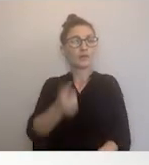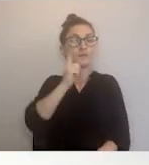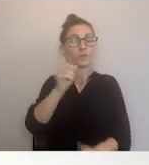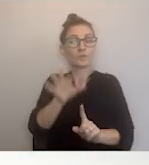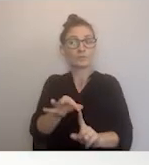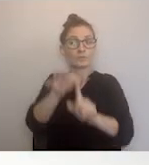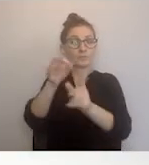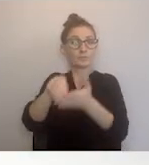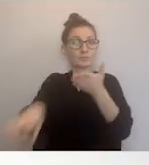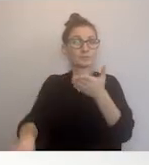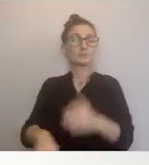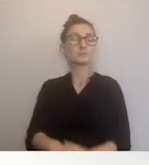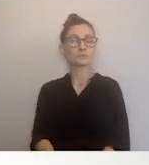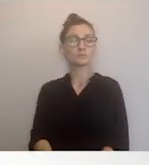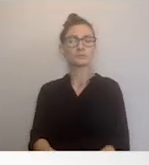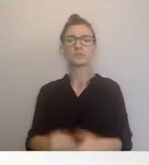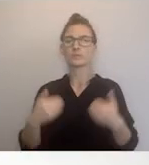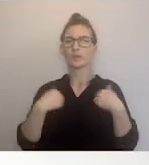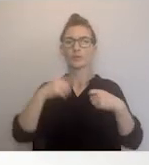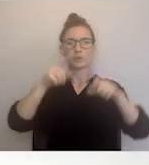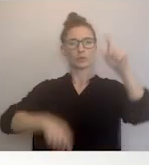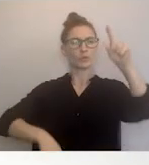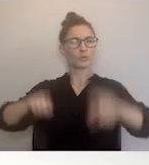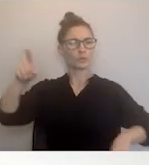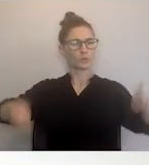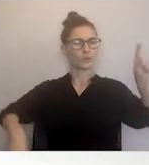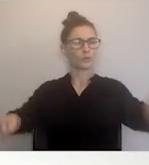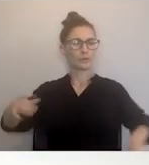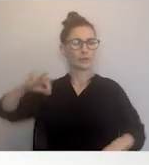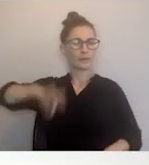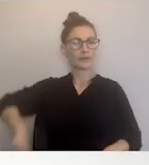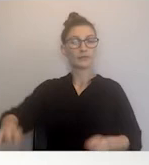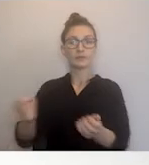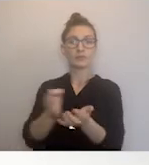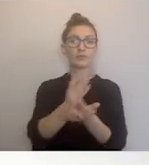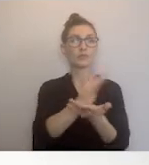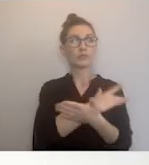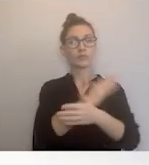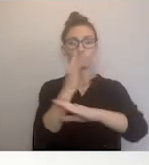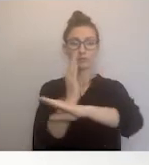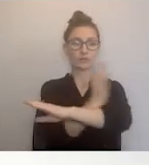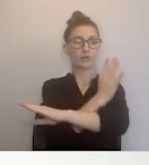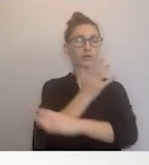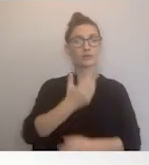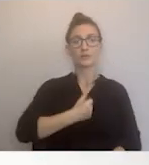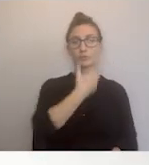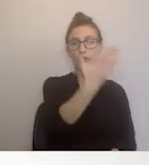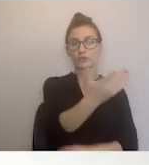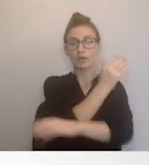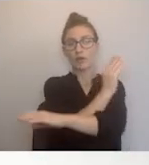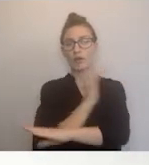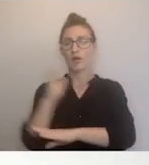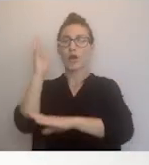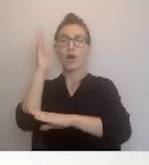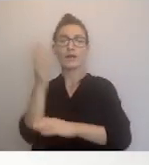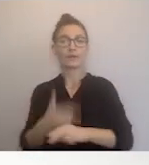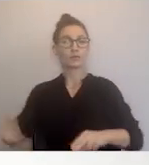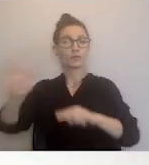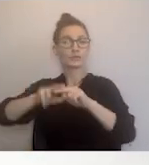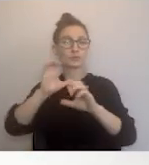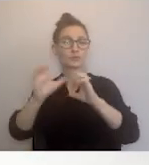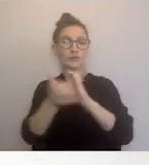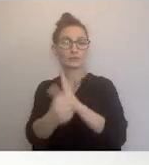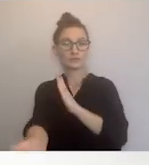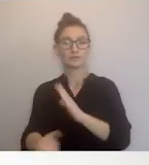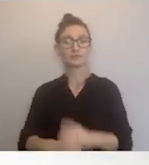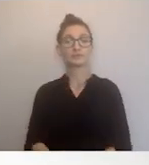for participants with varying abilities. There are a wide range of notable benefits, everything from creative expression to